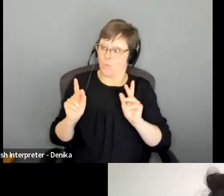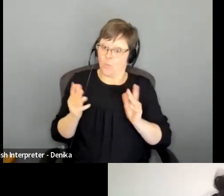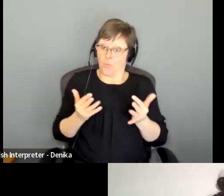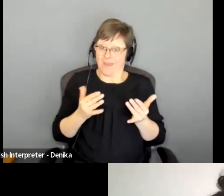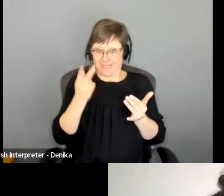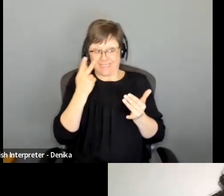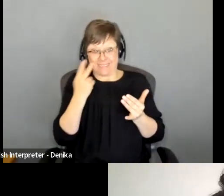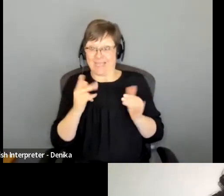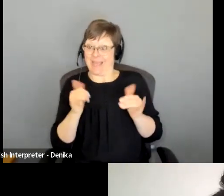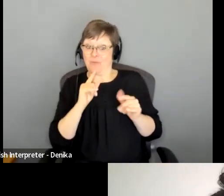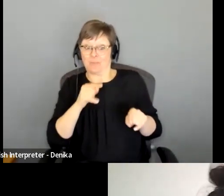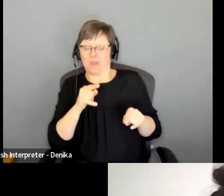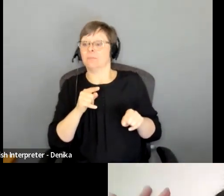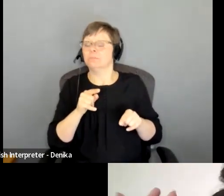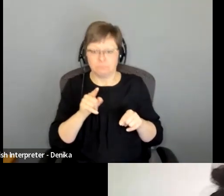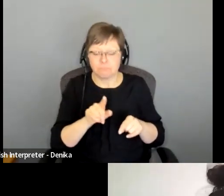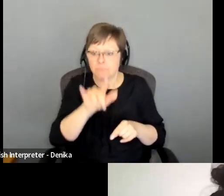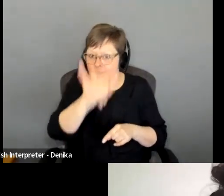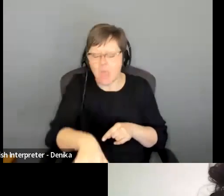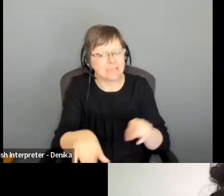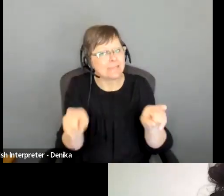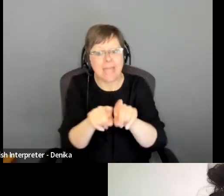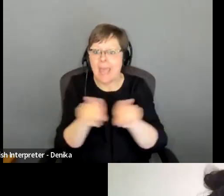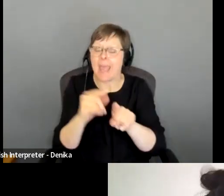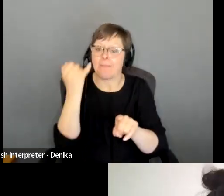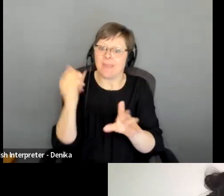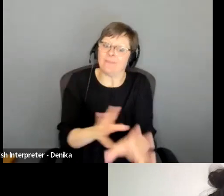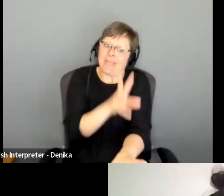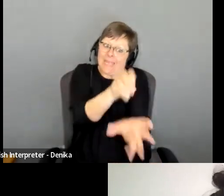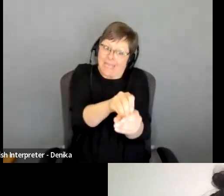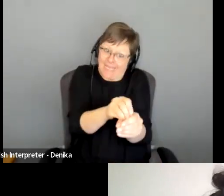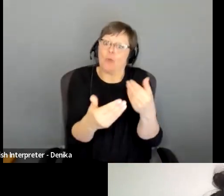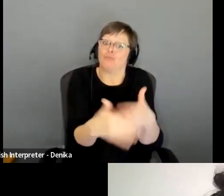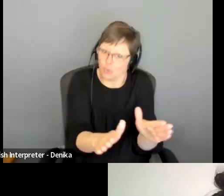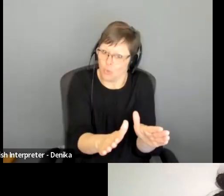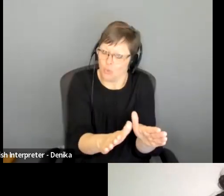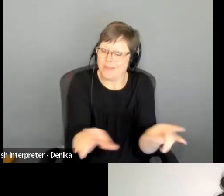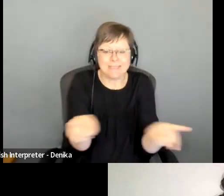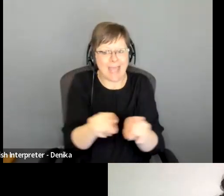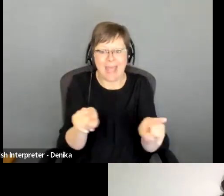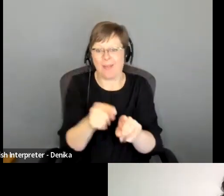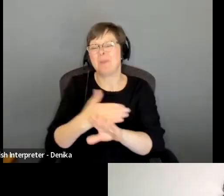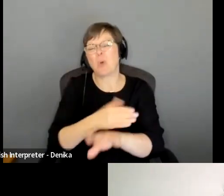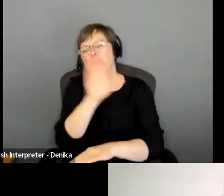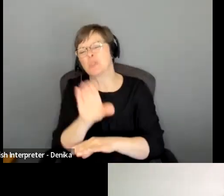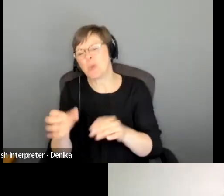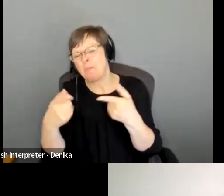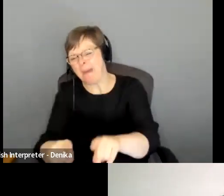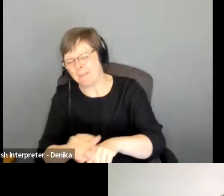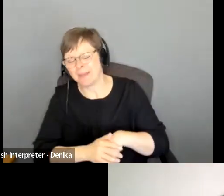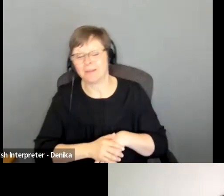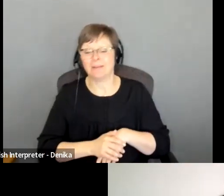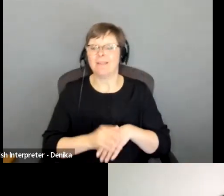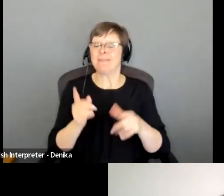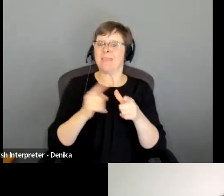all of your responses were exactly in line with what people would do when a physical collision was happening. We would then set up an altercation where it